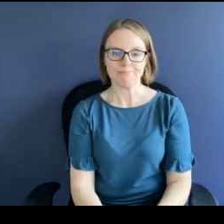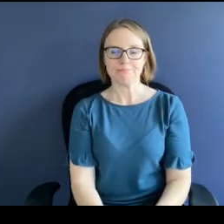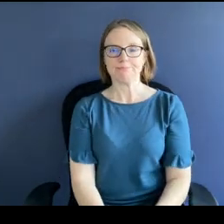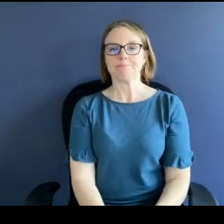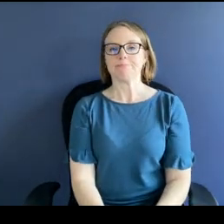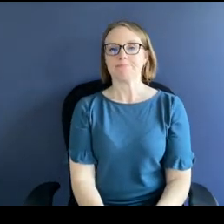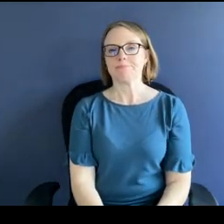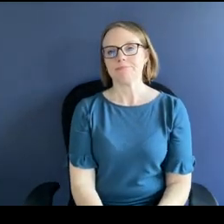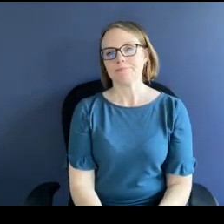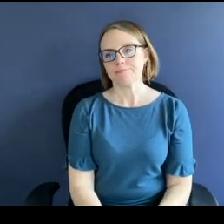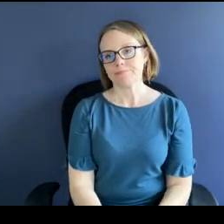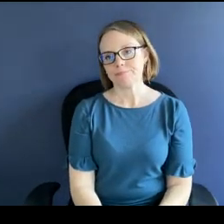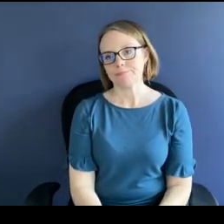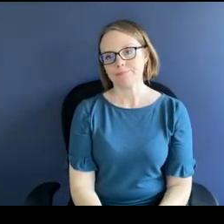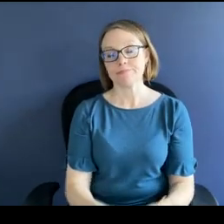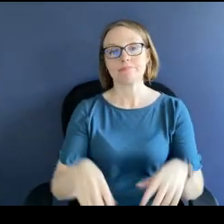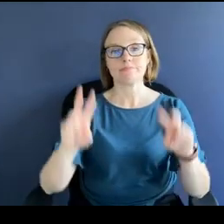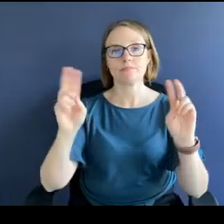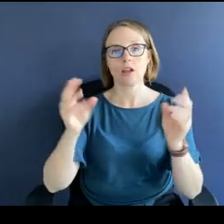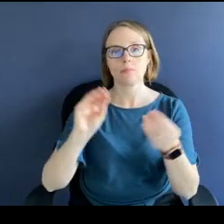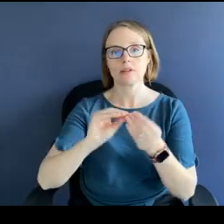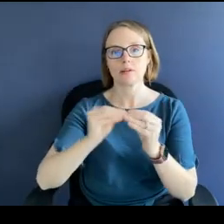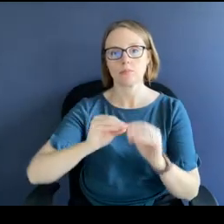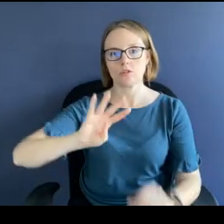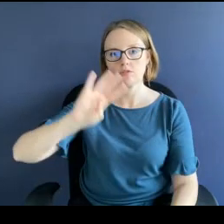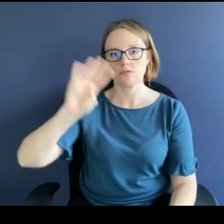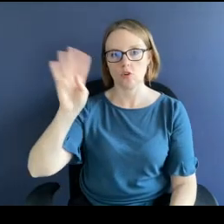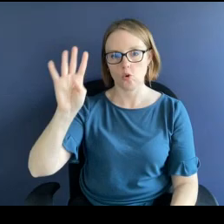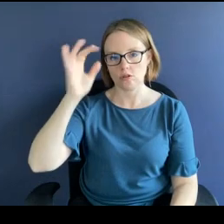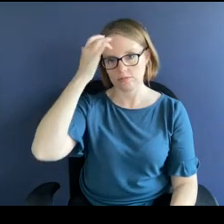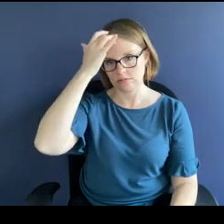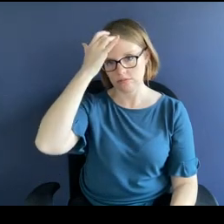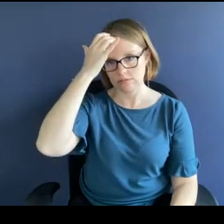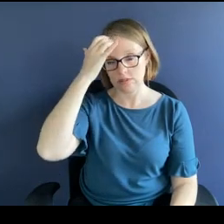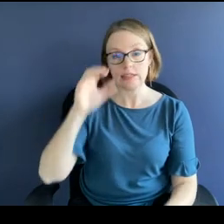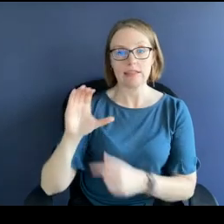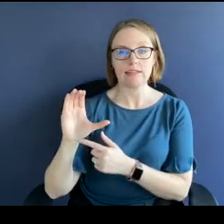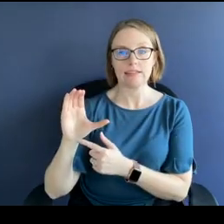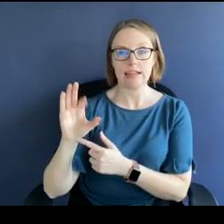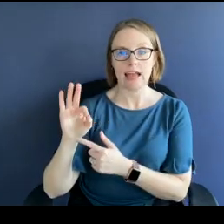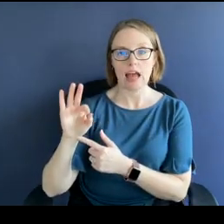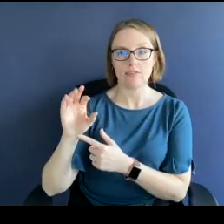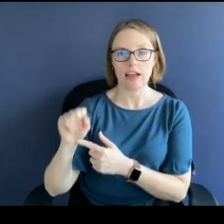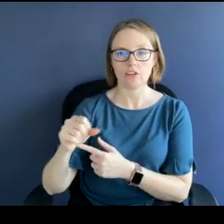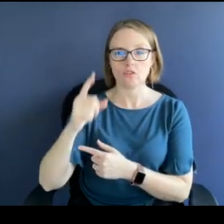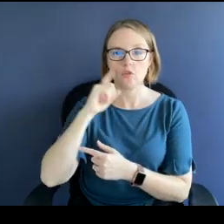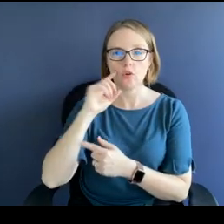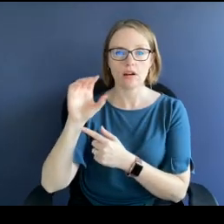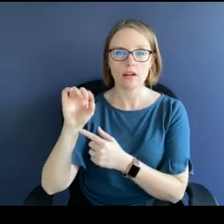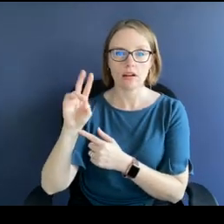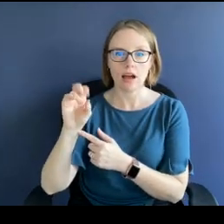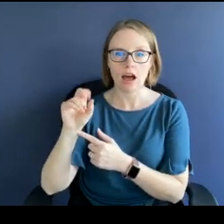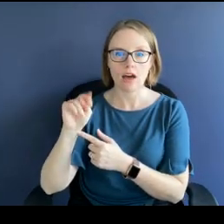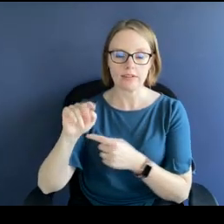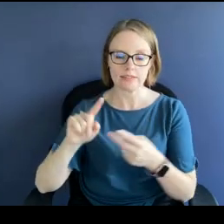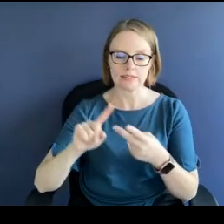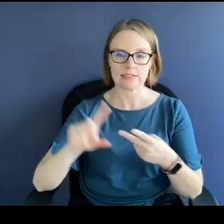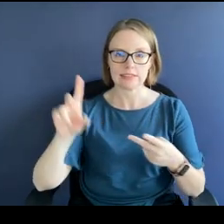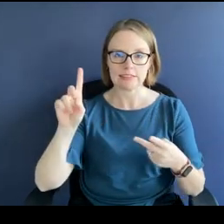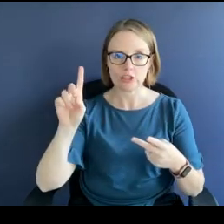All right, topic 4, clear floor space at ovens,